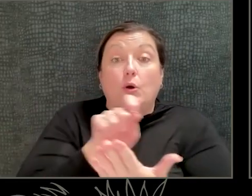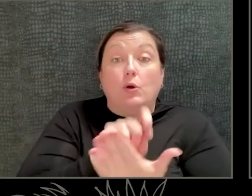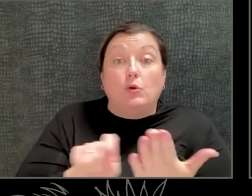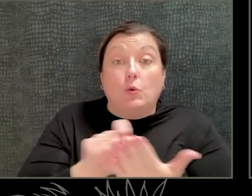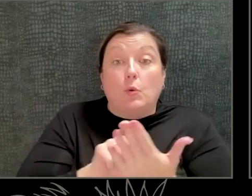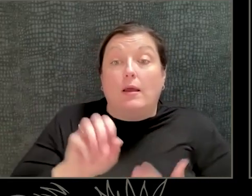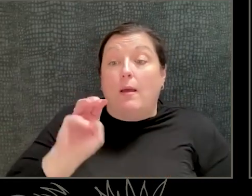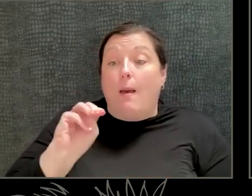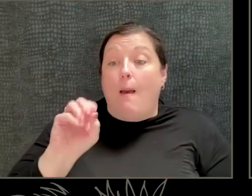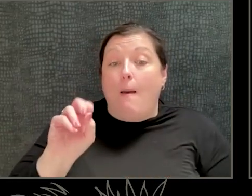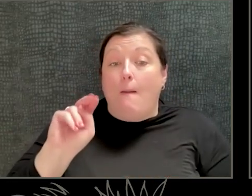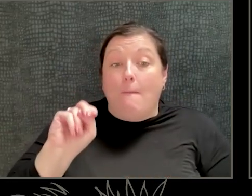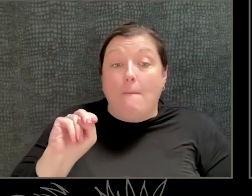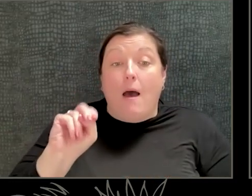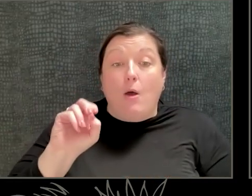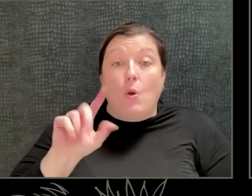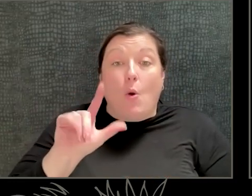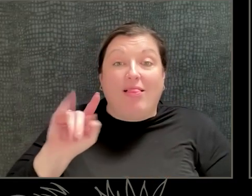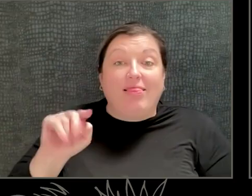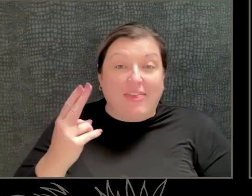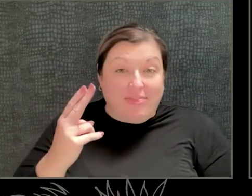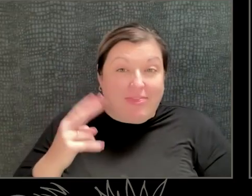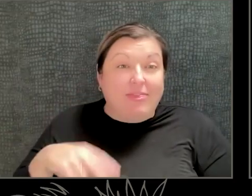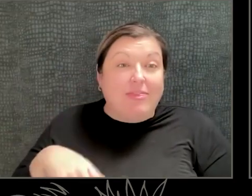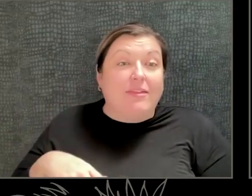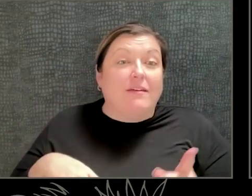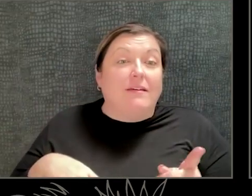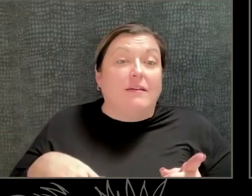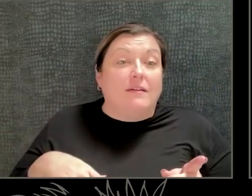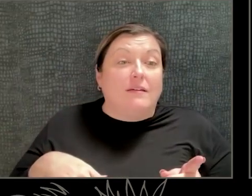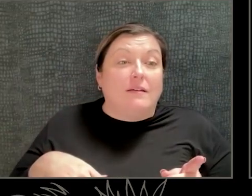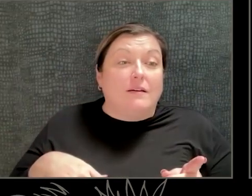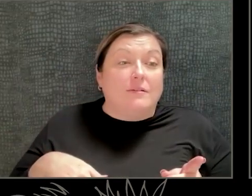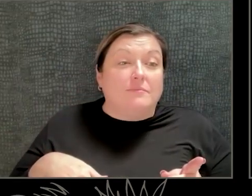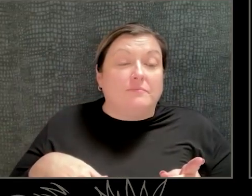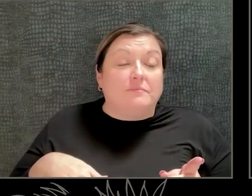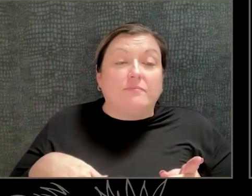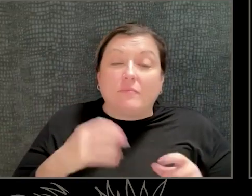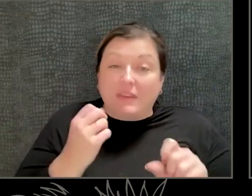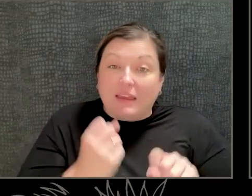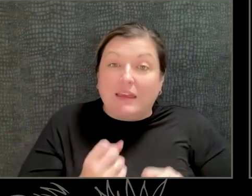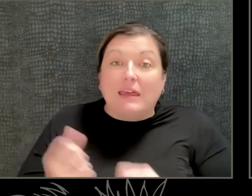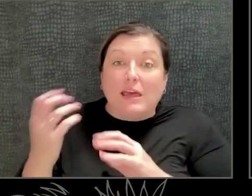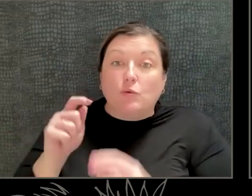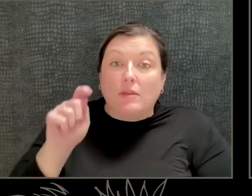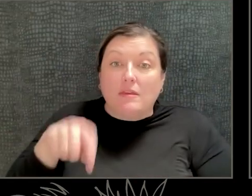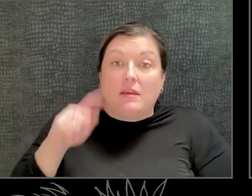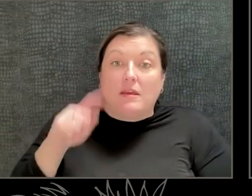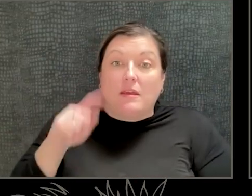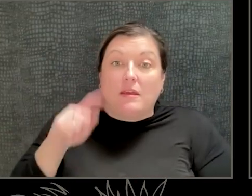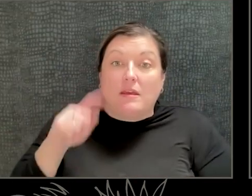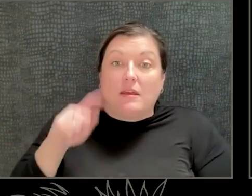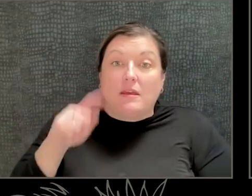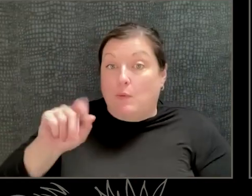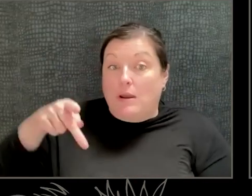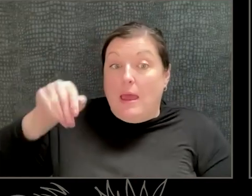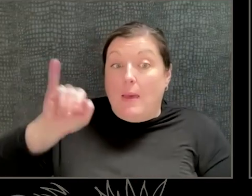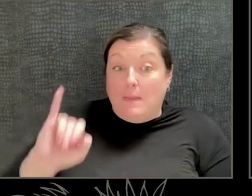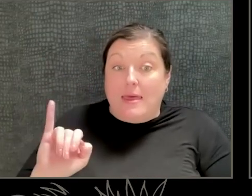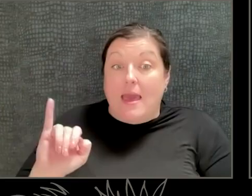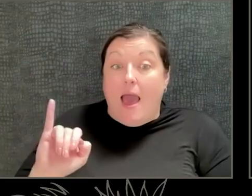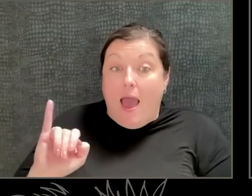monolith. So you're able to write a monolith, and it gets rid of the need for a separate API layer. So